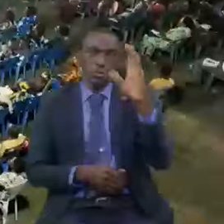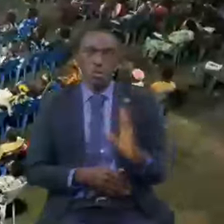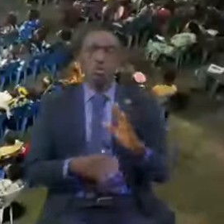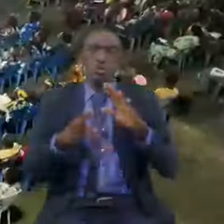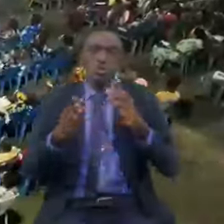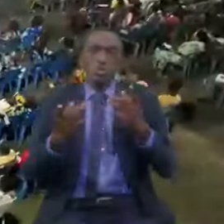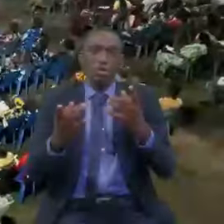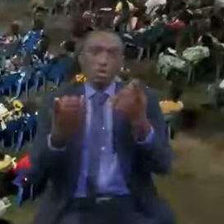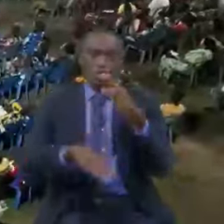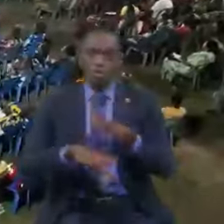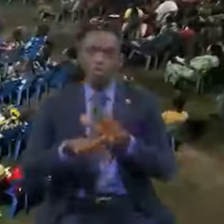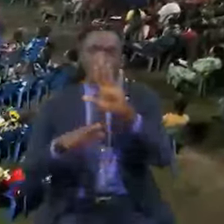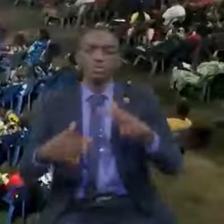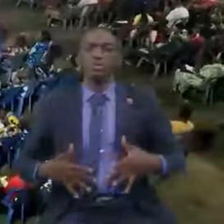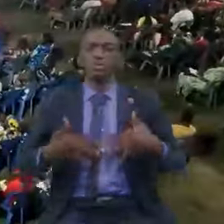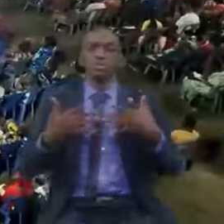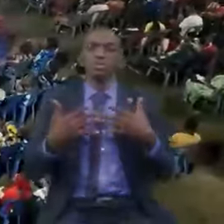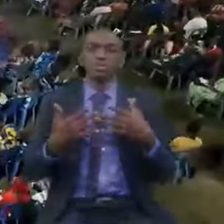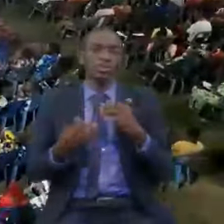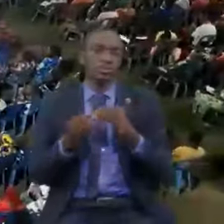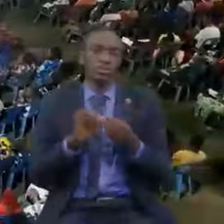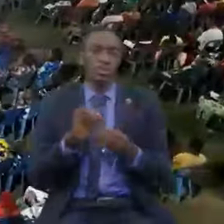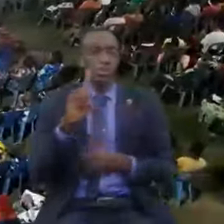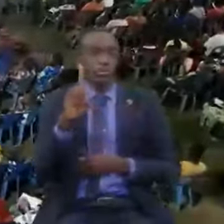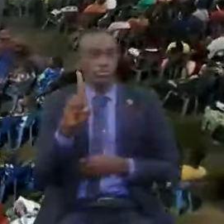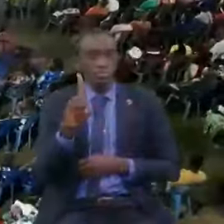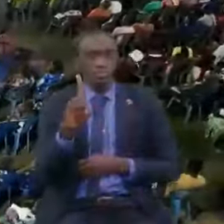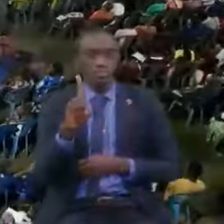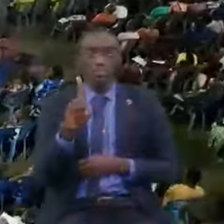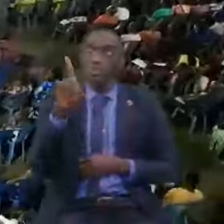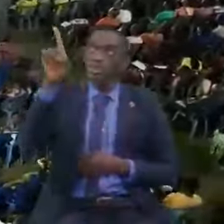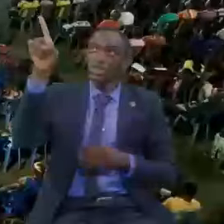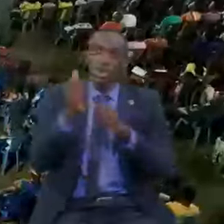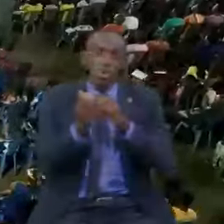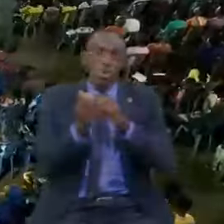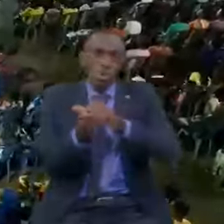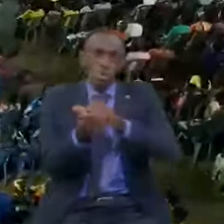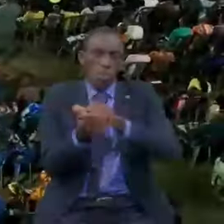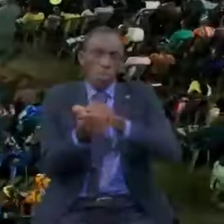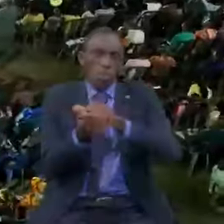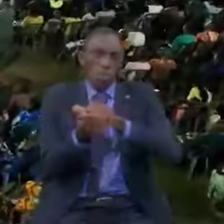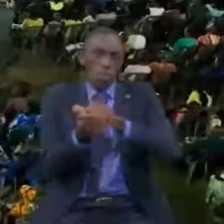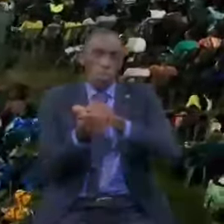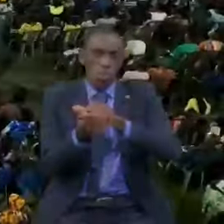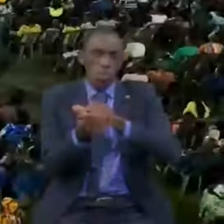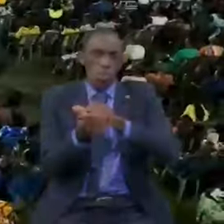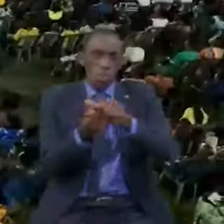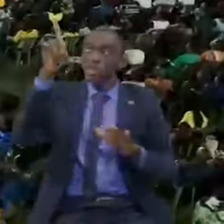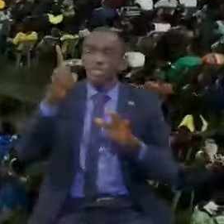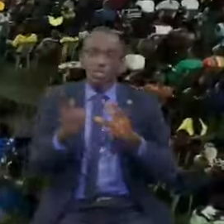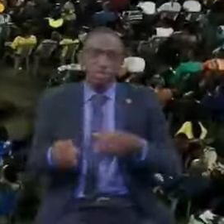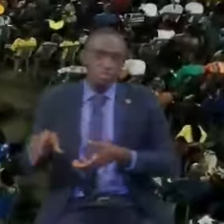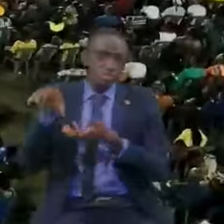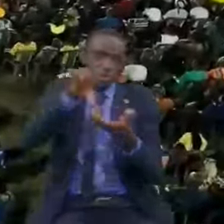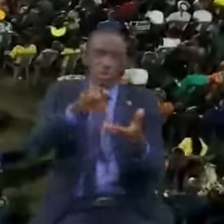your life. Number one, he washes you clean. He sprinkles clean water upon